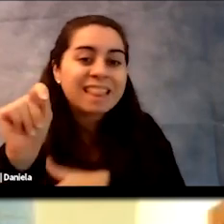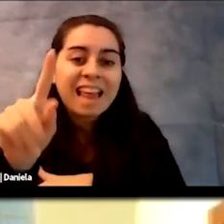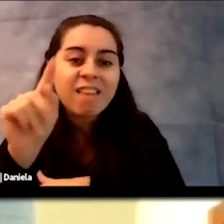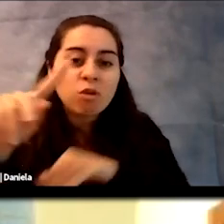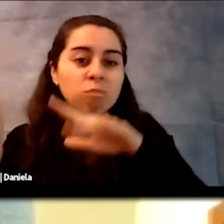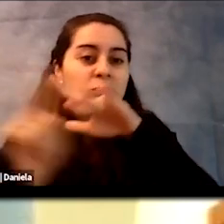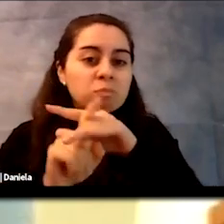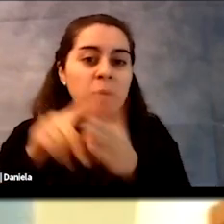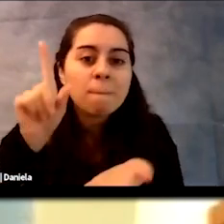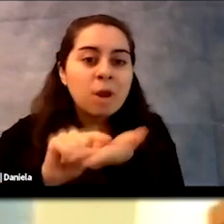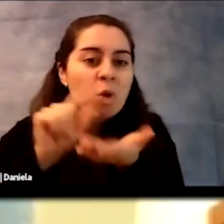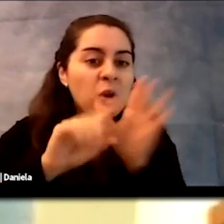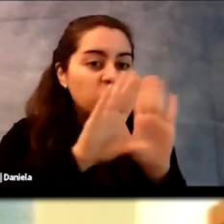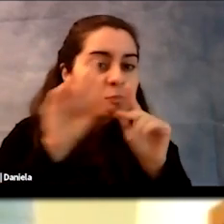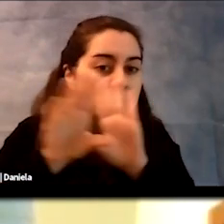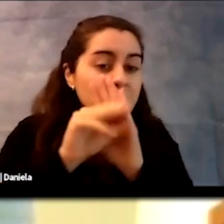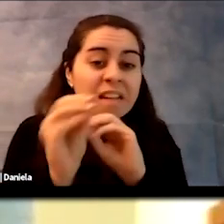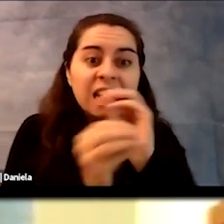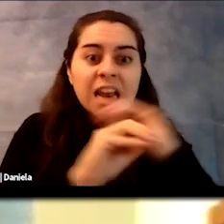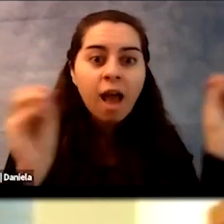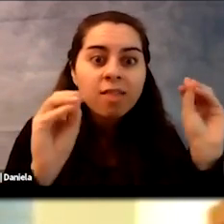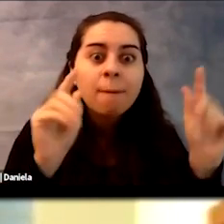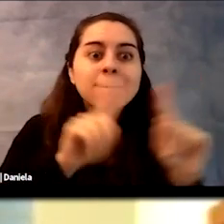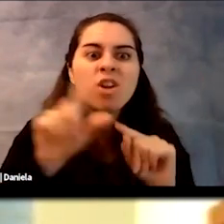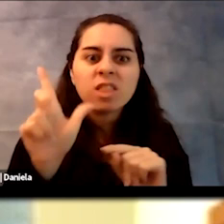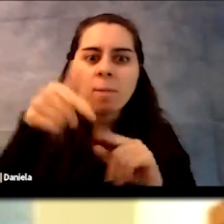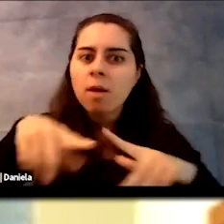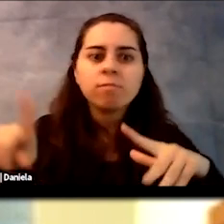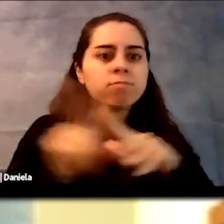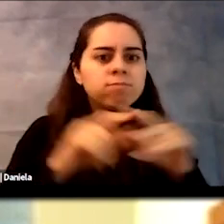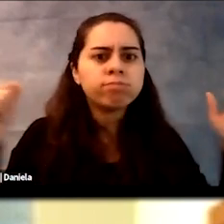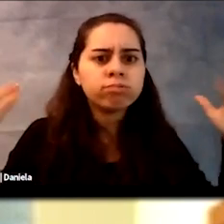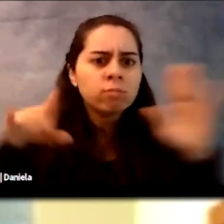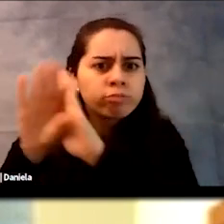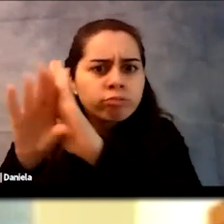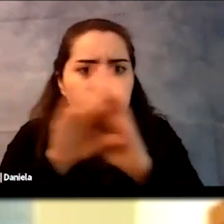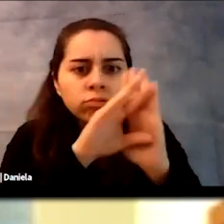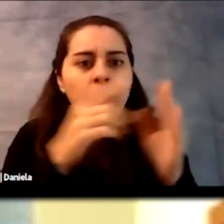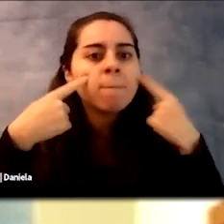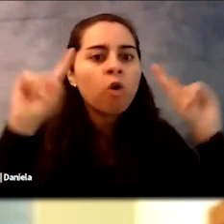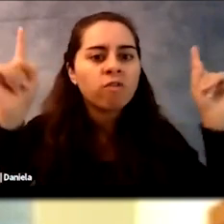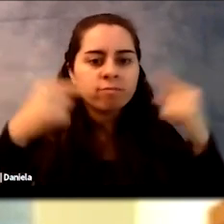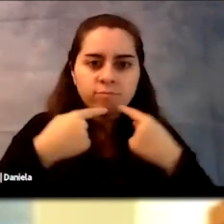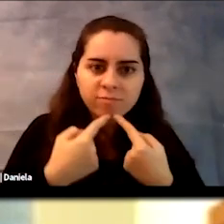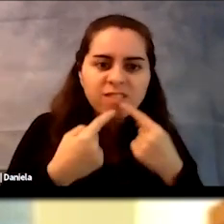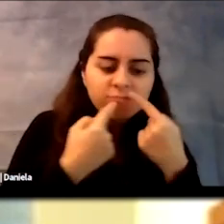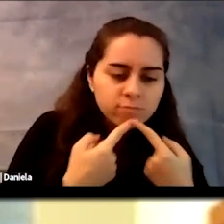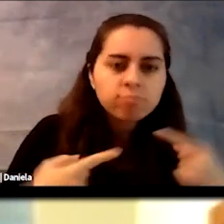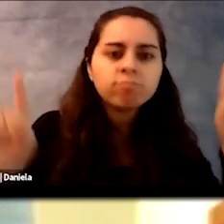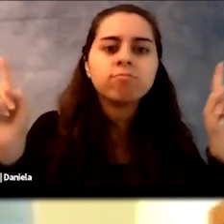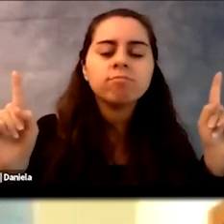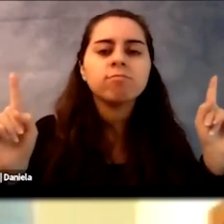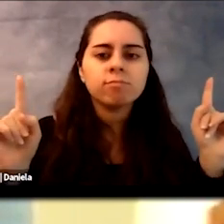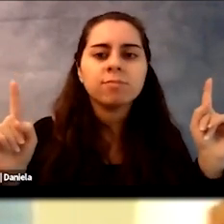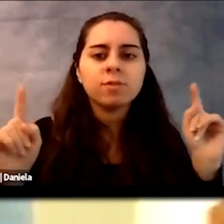York Times covered the event. It was a highly emotive outpouring of solidarity from all sectors of the people